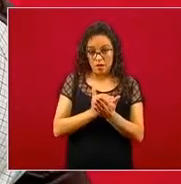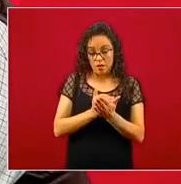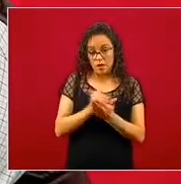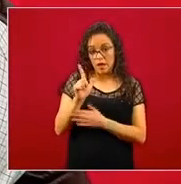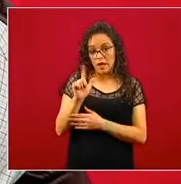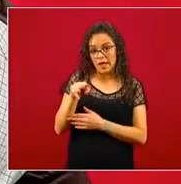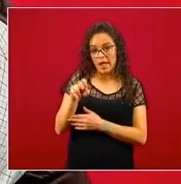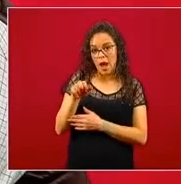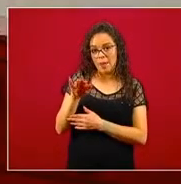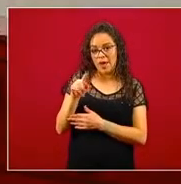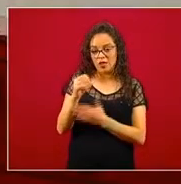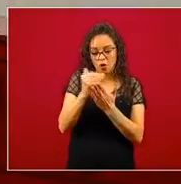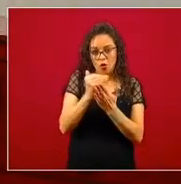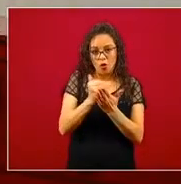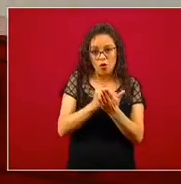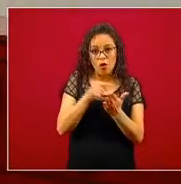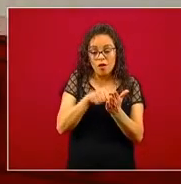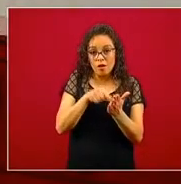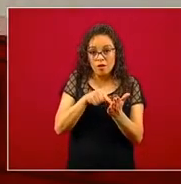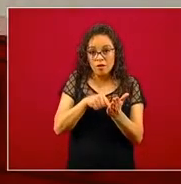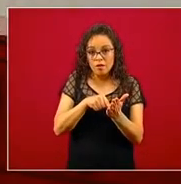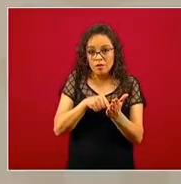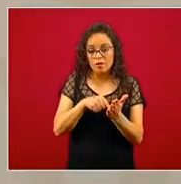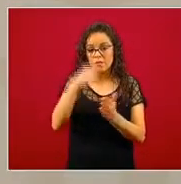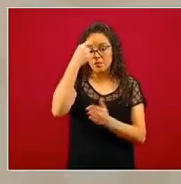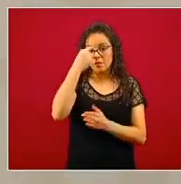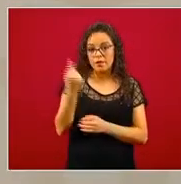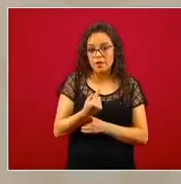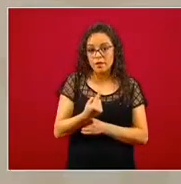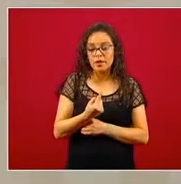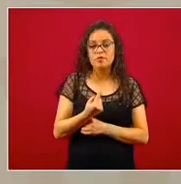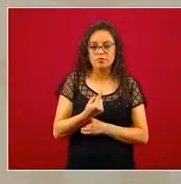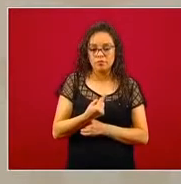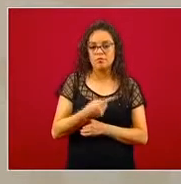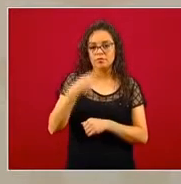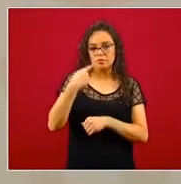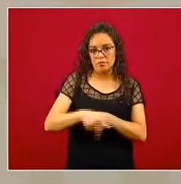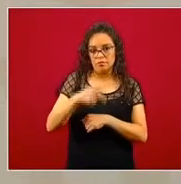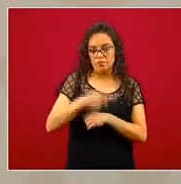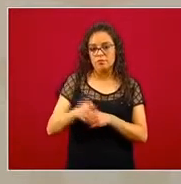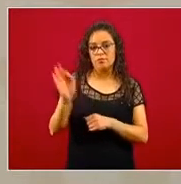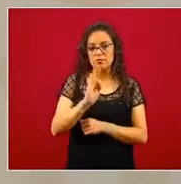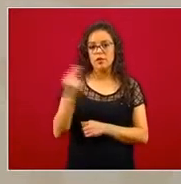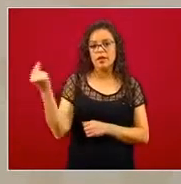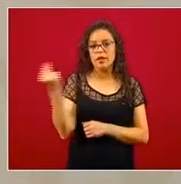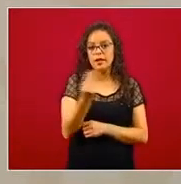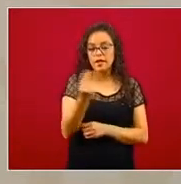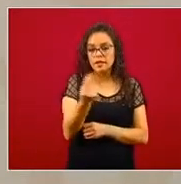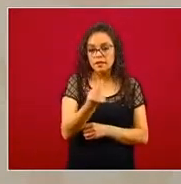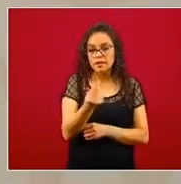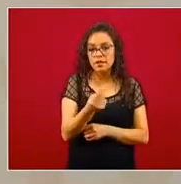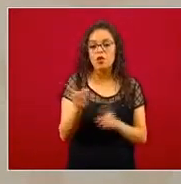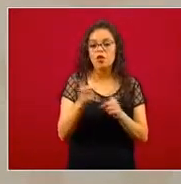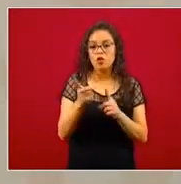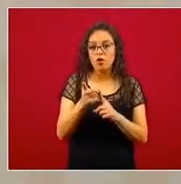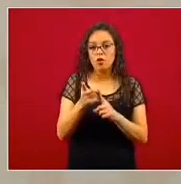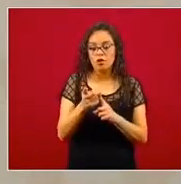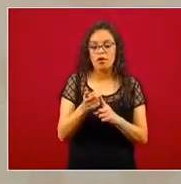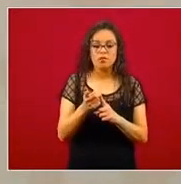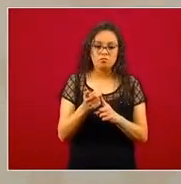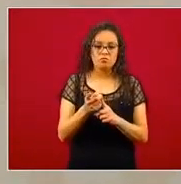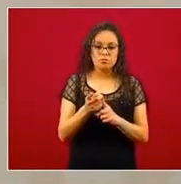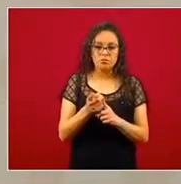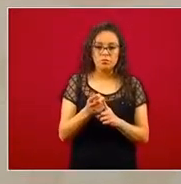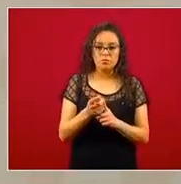individually. So it is an implementation that is constant. This activity that was defined by Mexico City, and for that